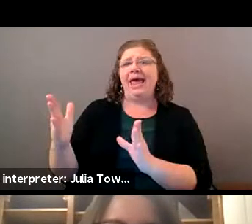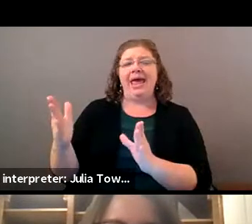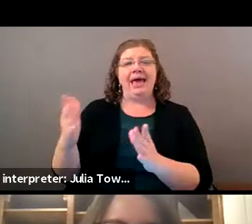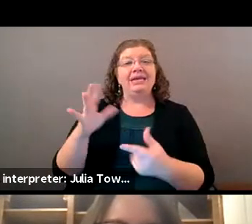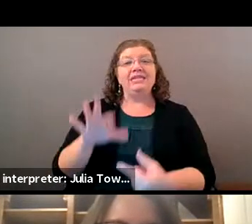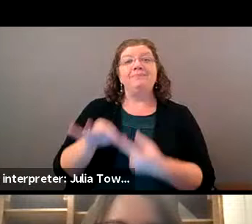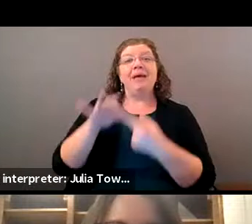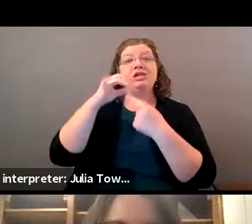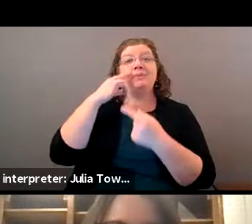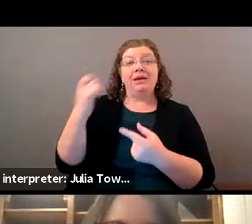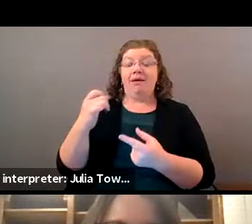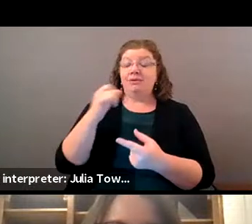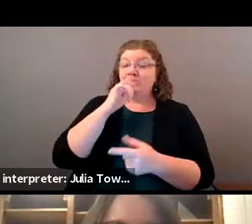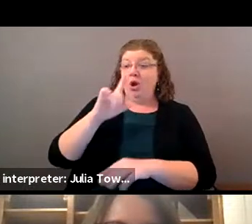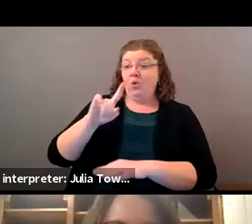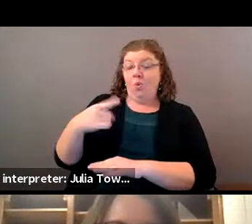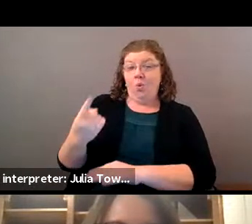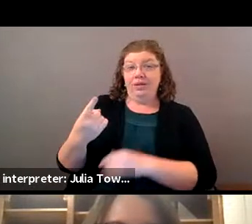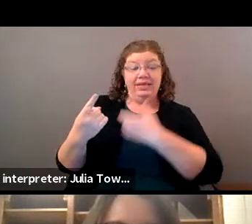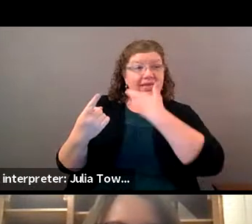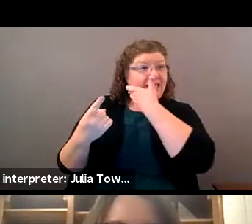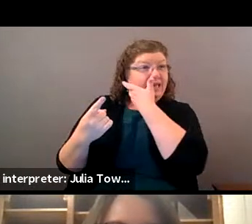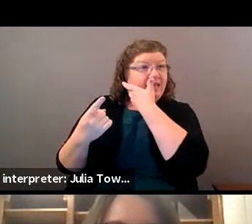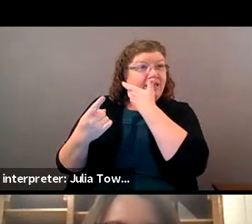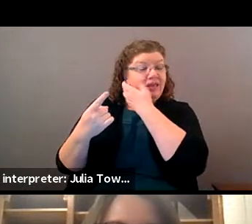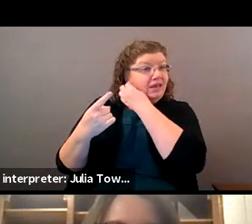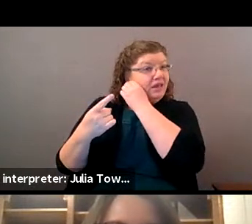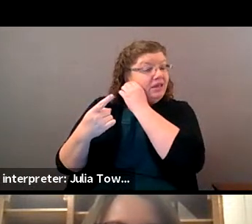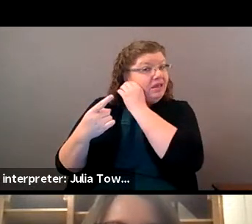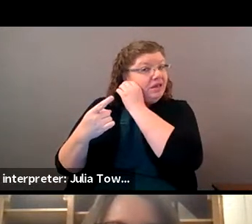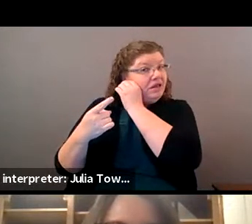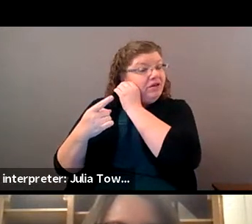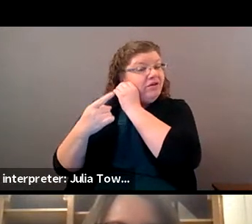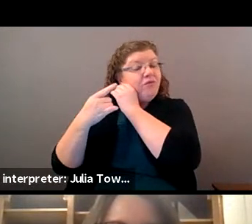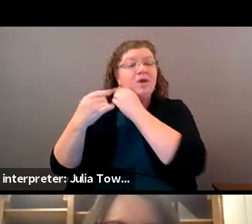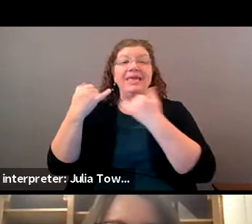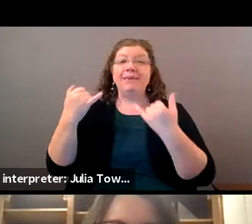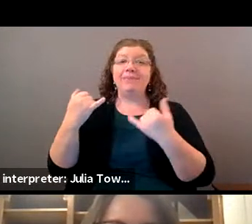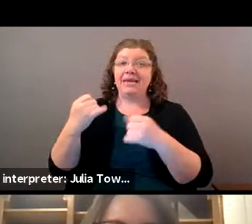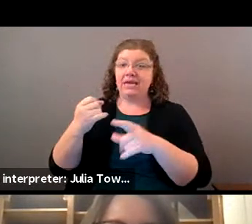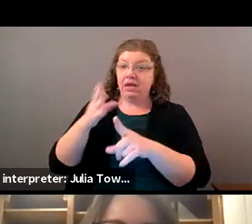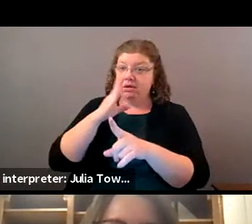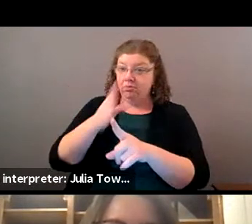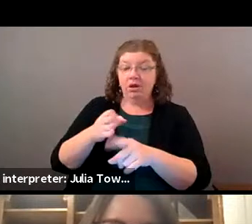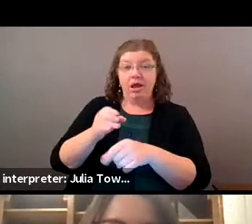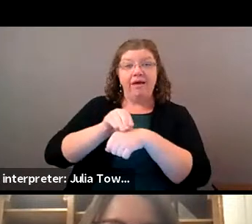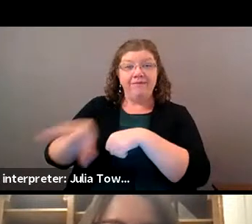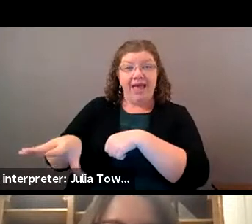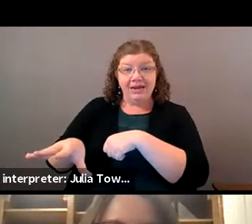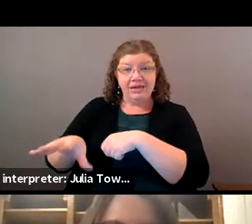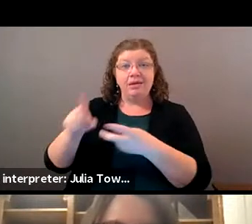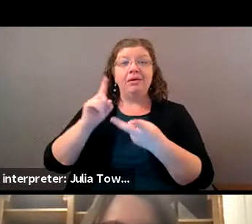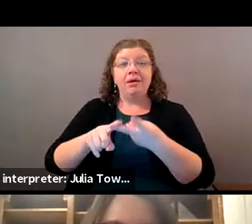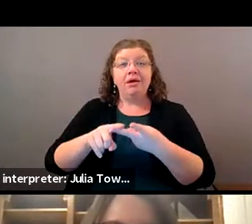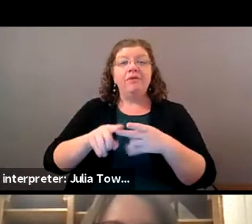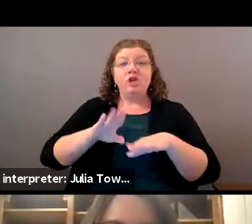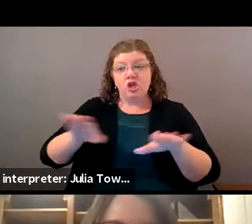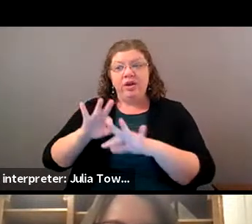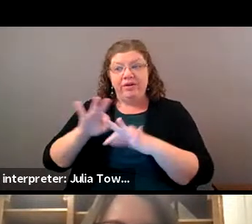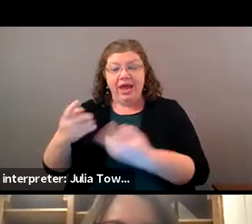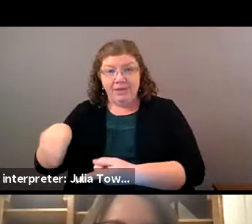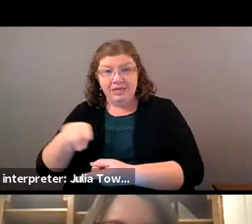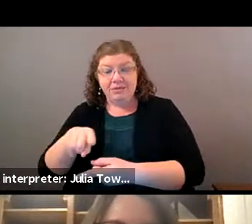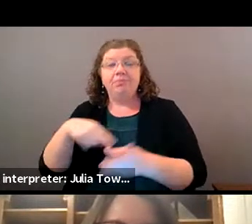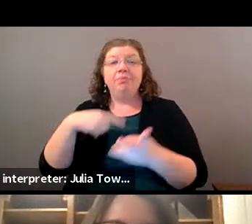especially because not only of for the immediate effects it will have, but for the children and the families, but also it